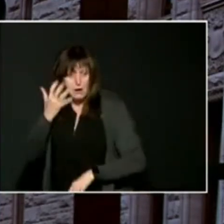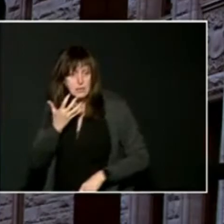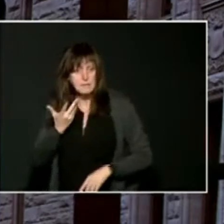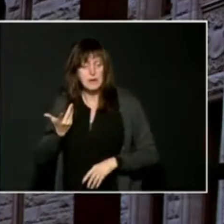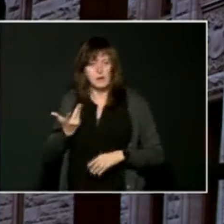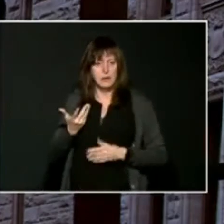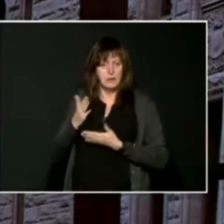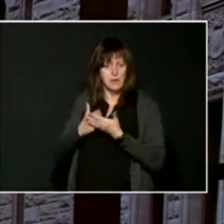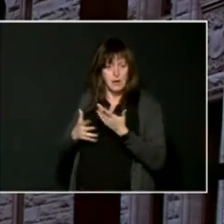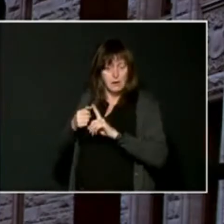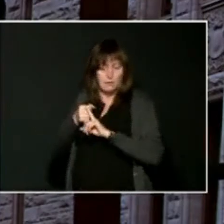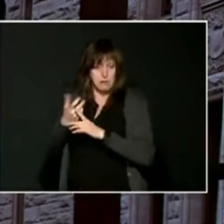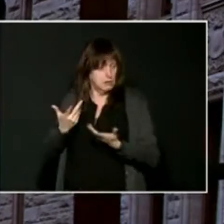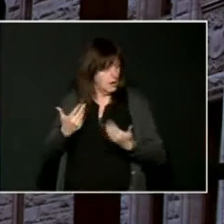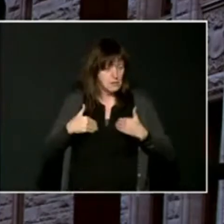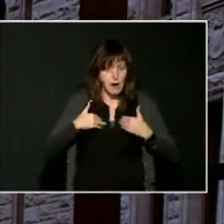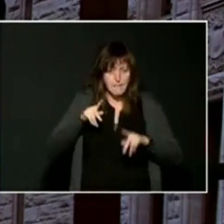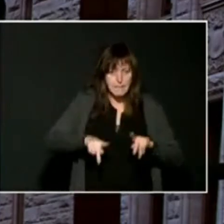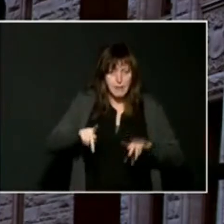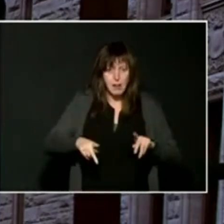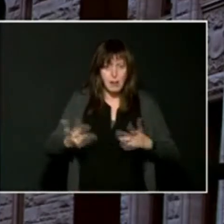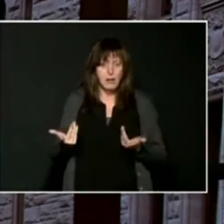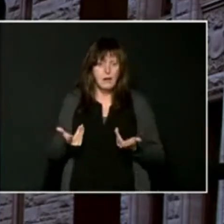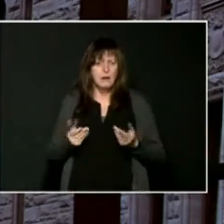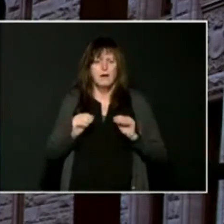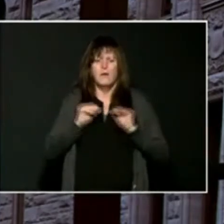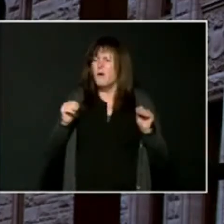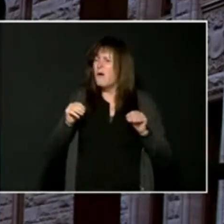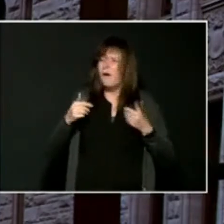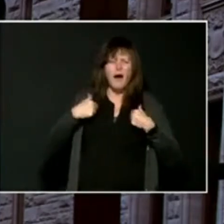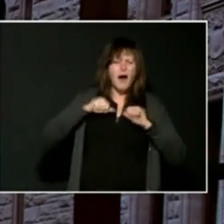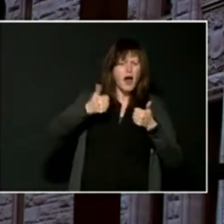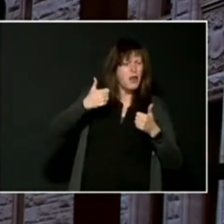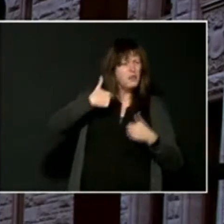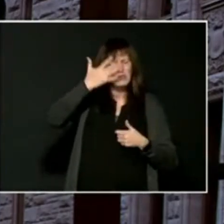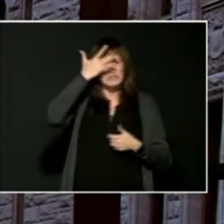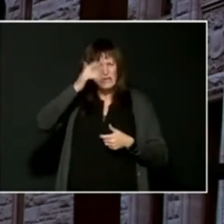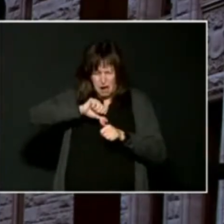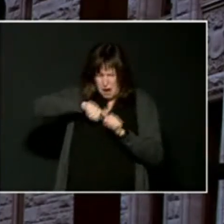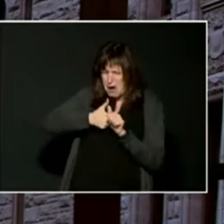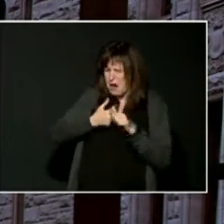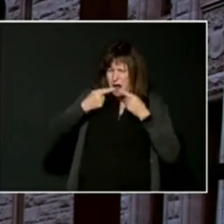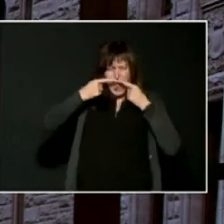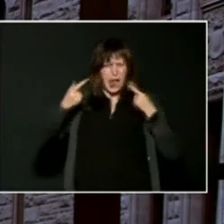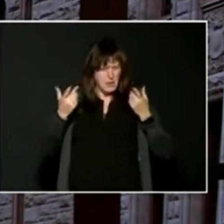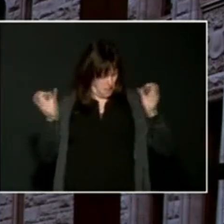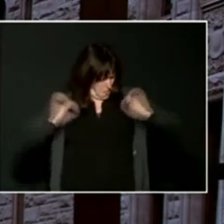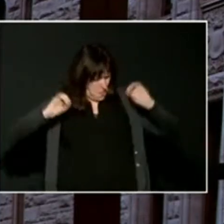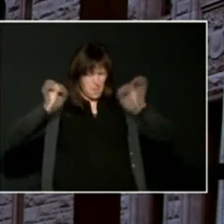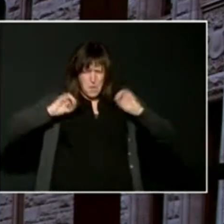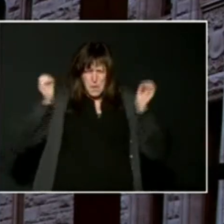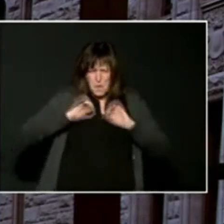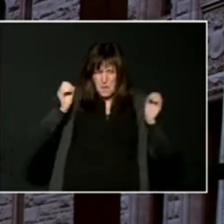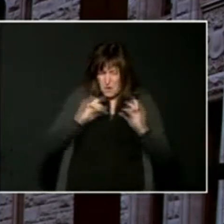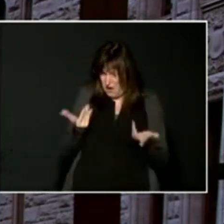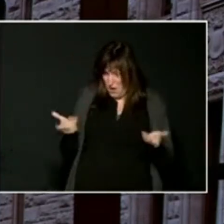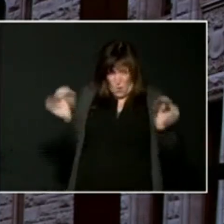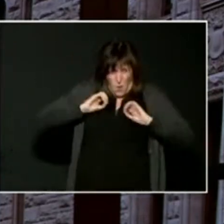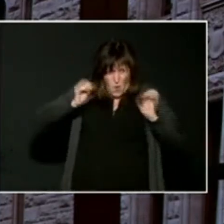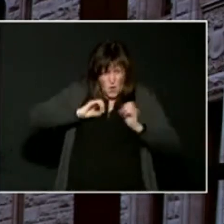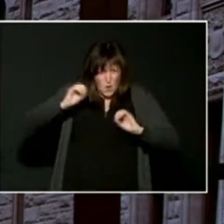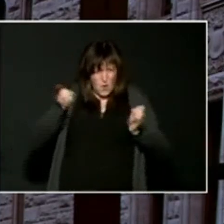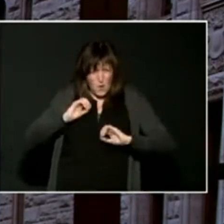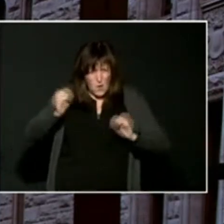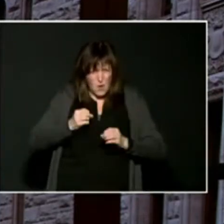younger people, without comorbidities, without other issues behind them and medications, move quickly into being almost